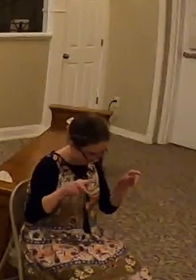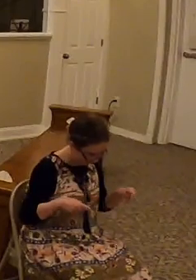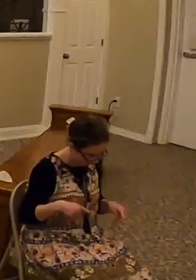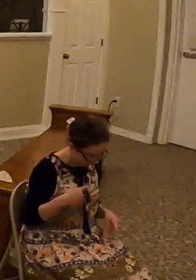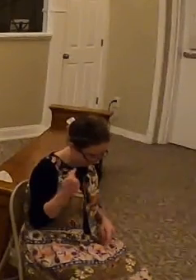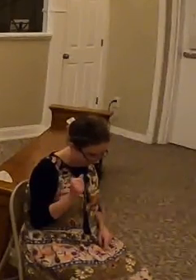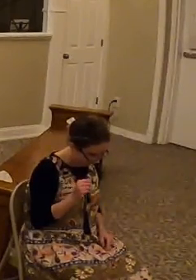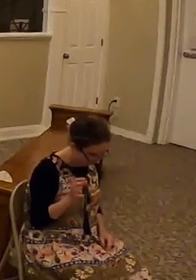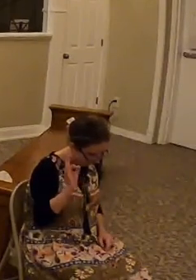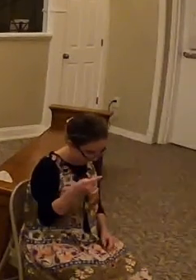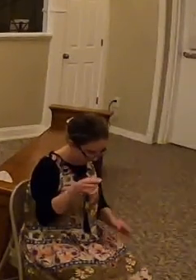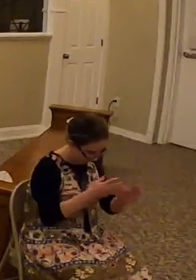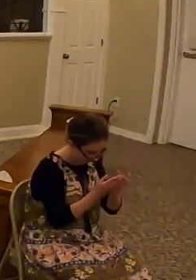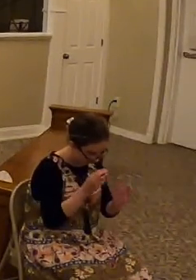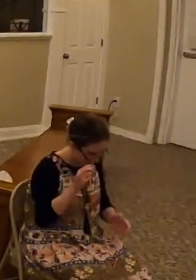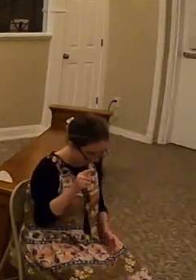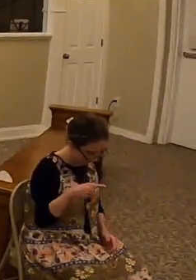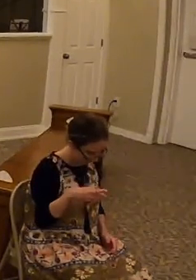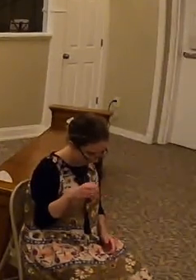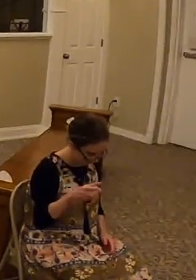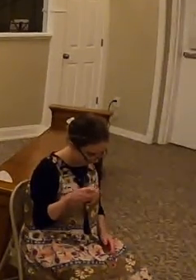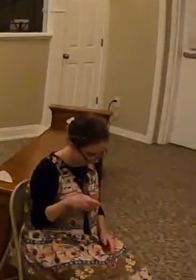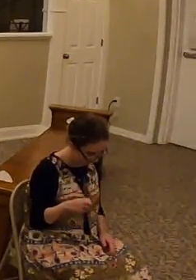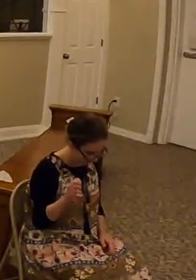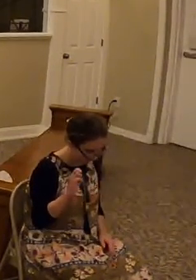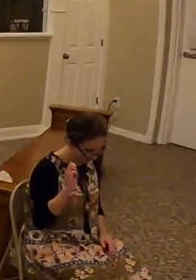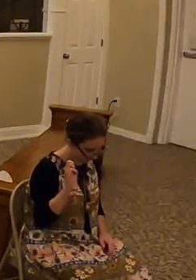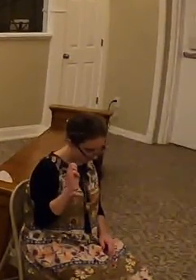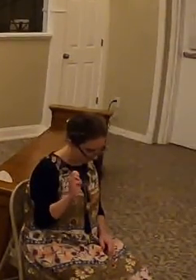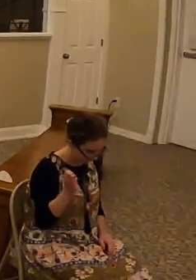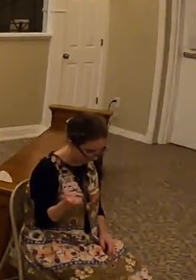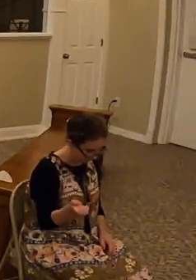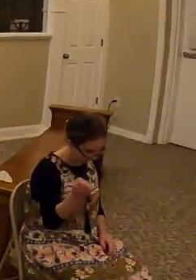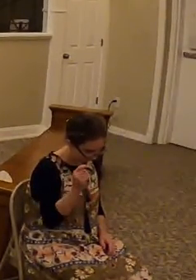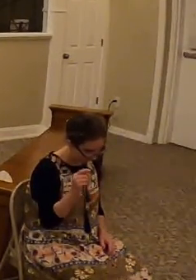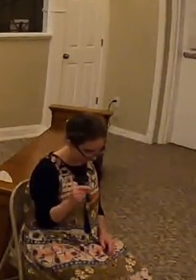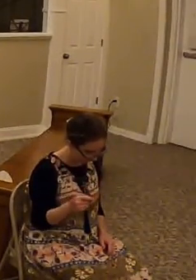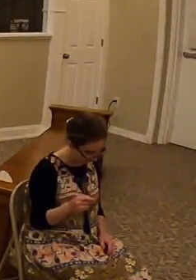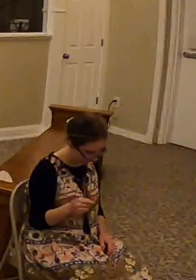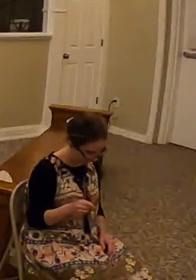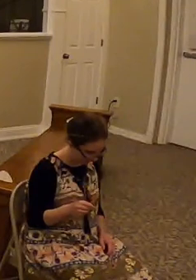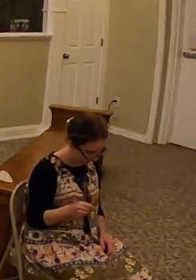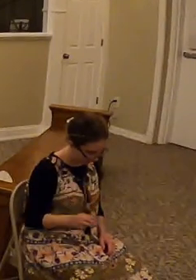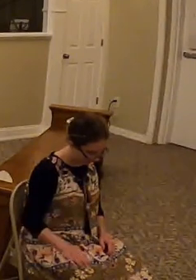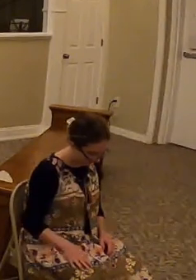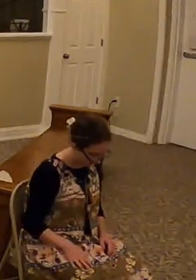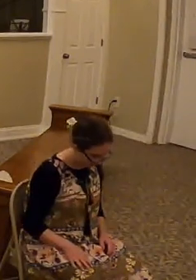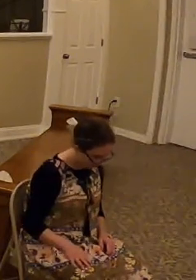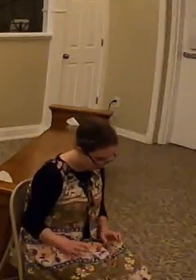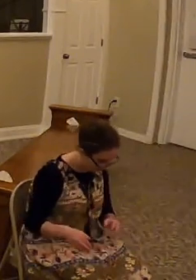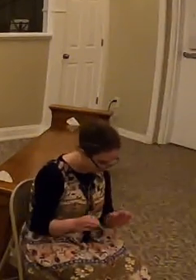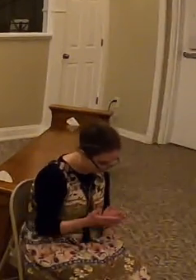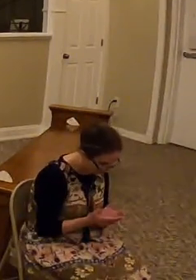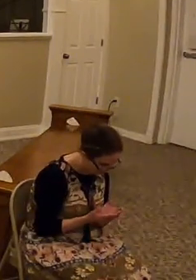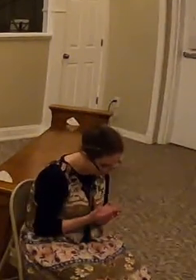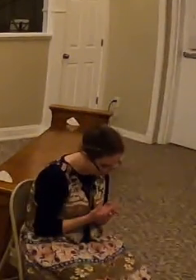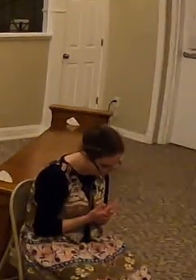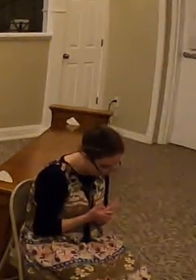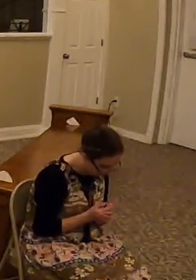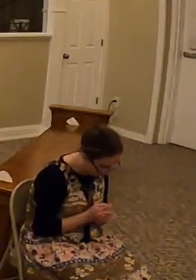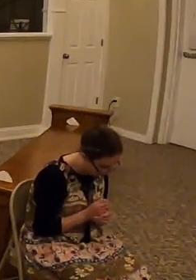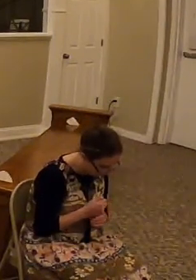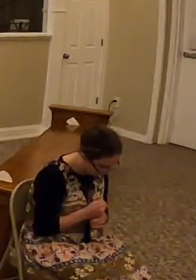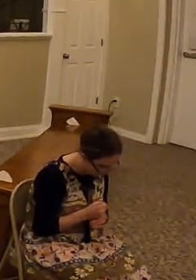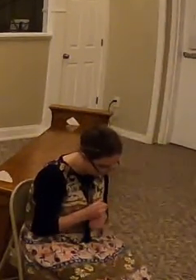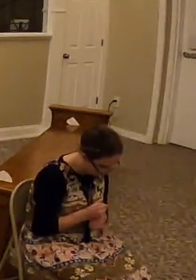is to not only preach the word, but he's to reprove, rebuke, and exhort with all long-suffering and doctrine. He said in verse 5, do the work of an evangelist, make